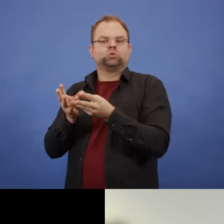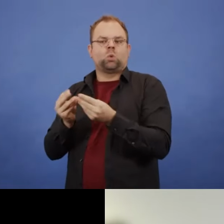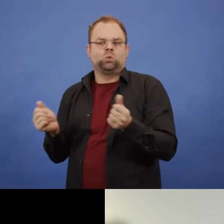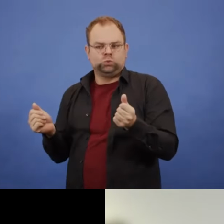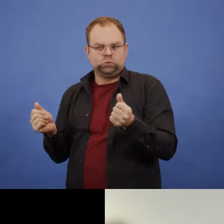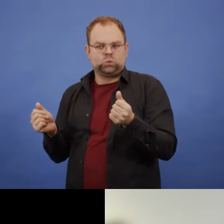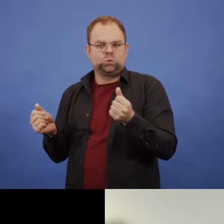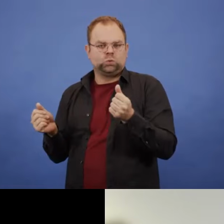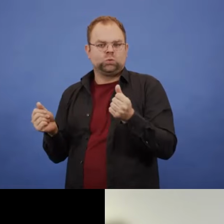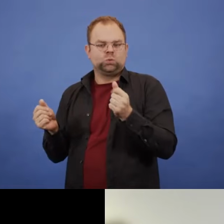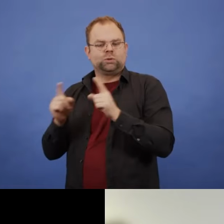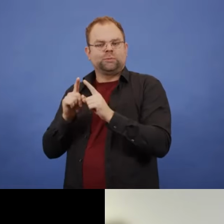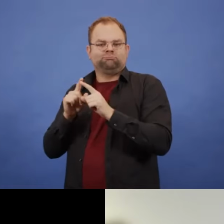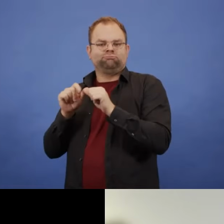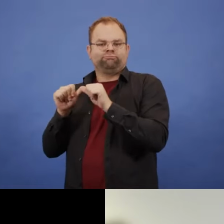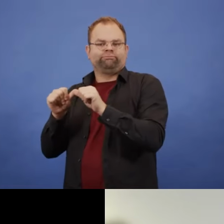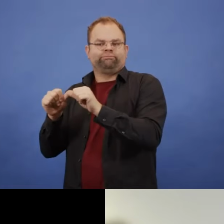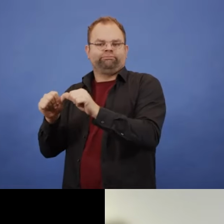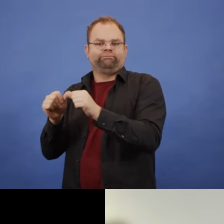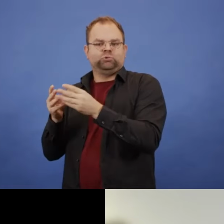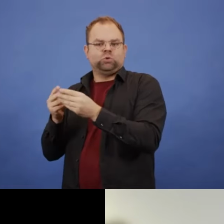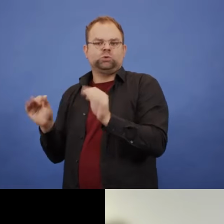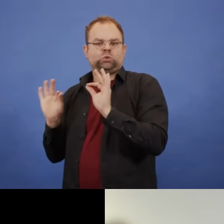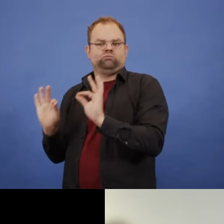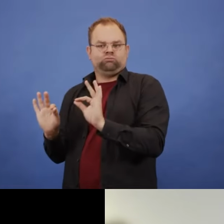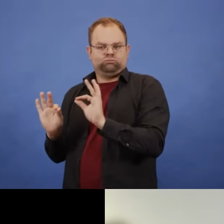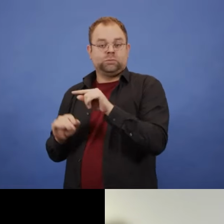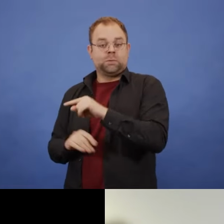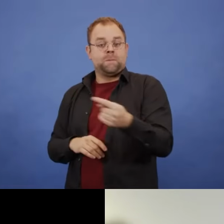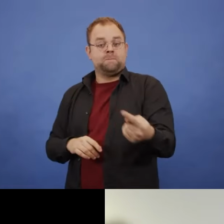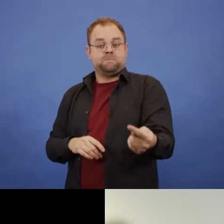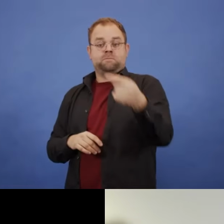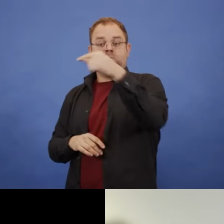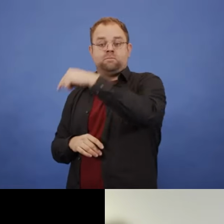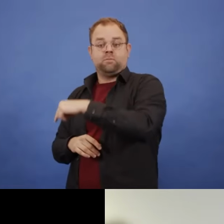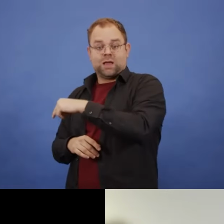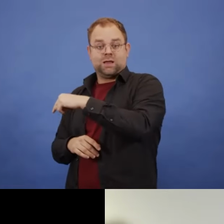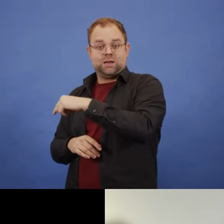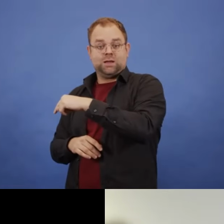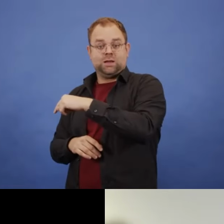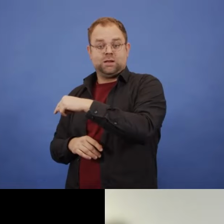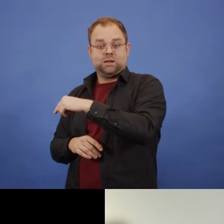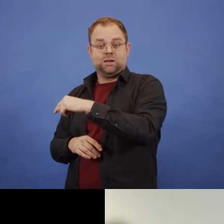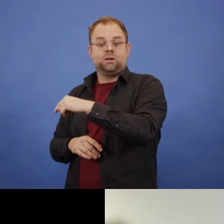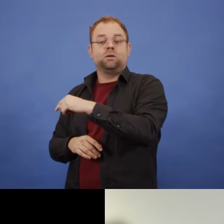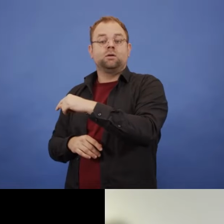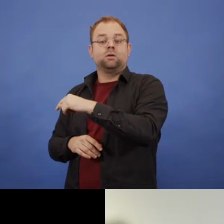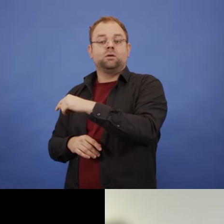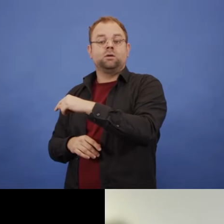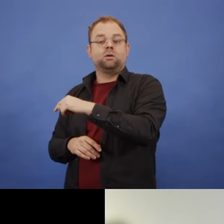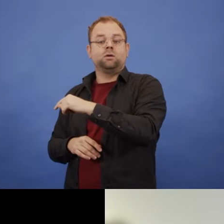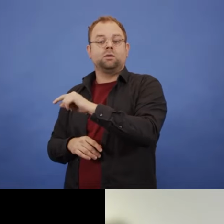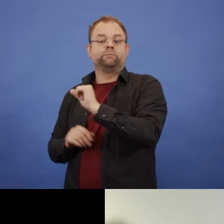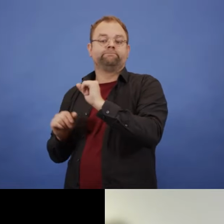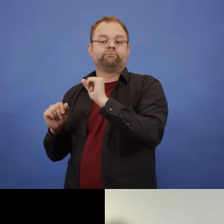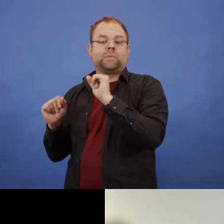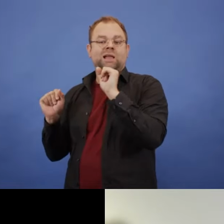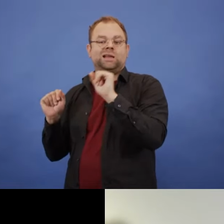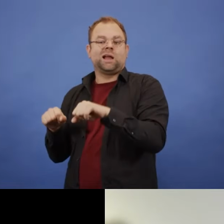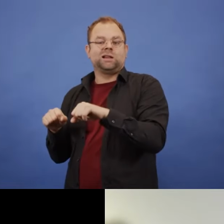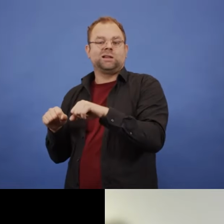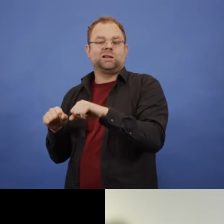country. But they're free to decide what they want to do, depending on the situation.